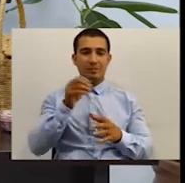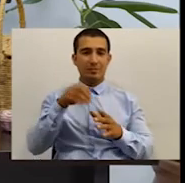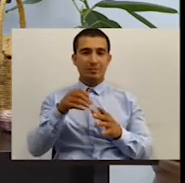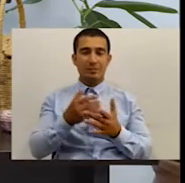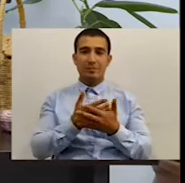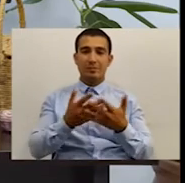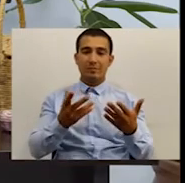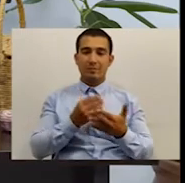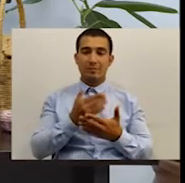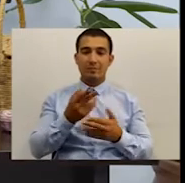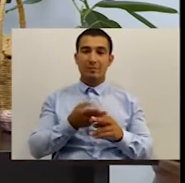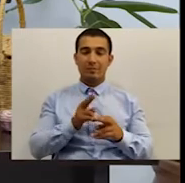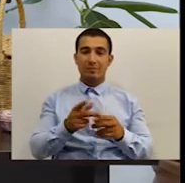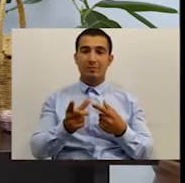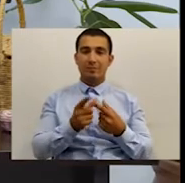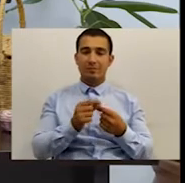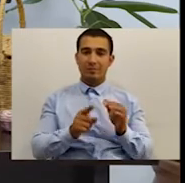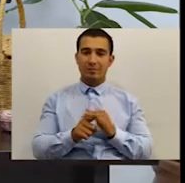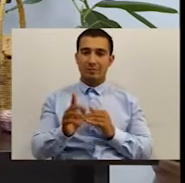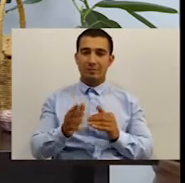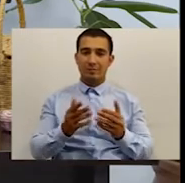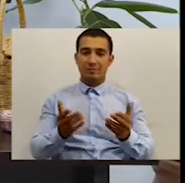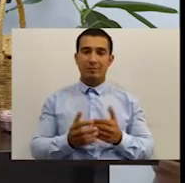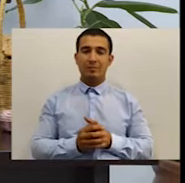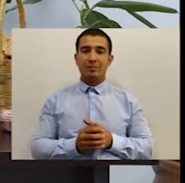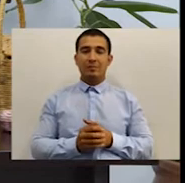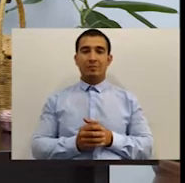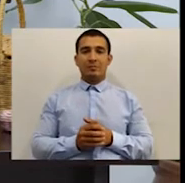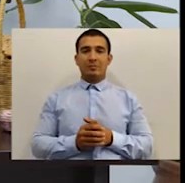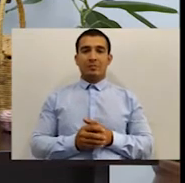Mana shunaqa qalamdan to'qiymiz sizlar bilan bugun.